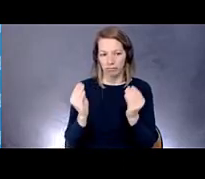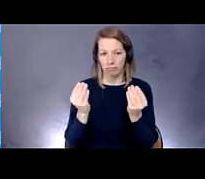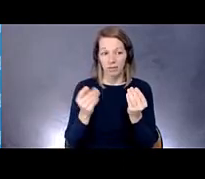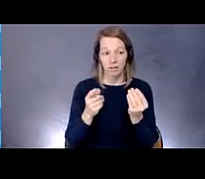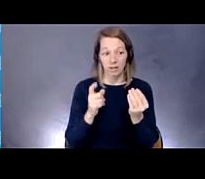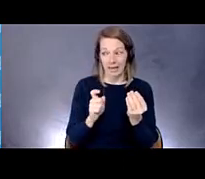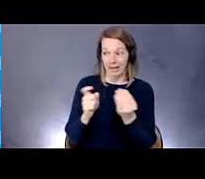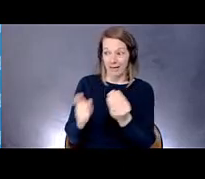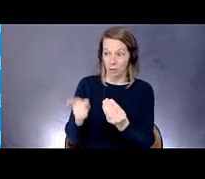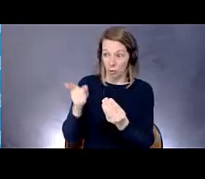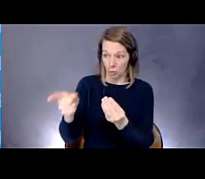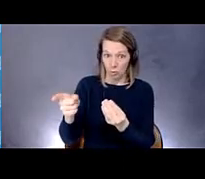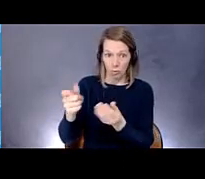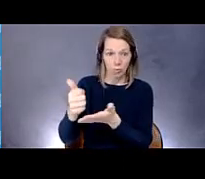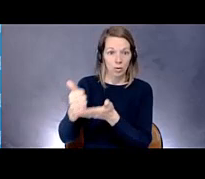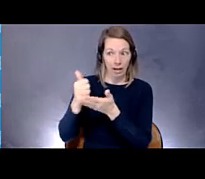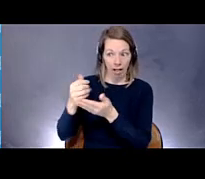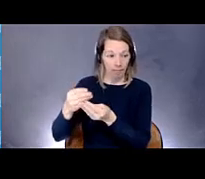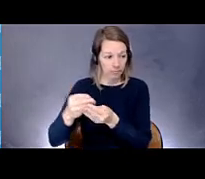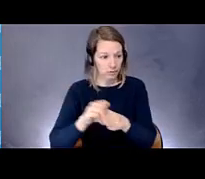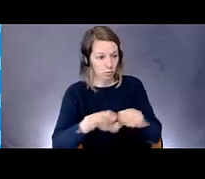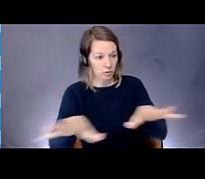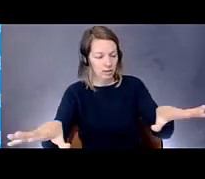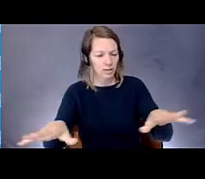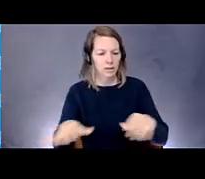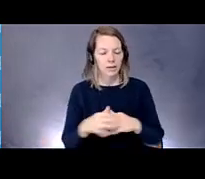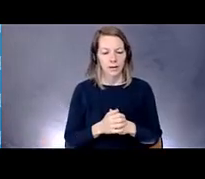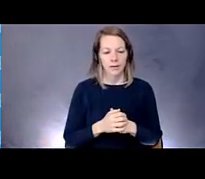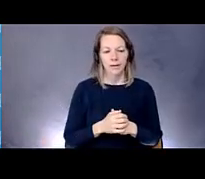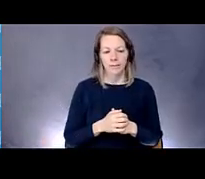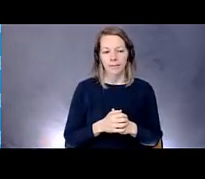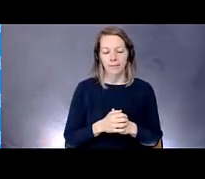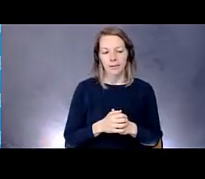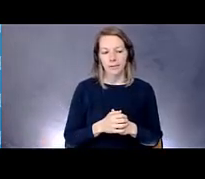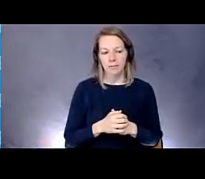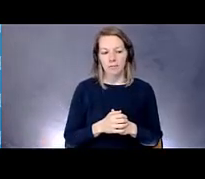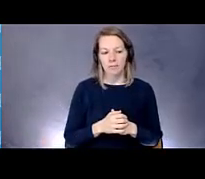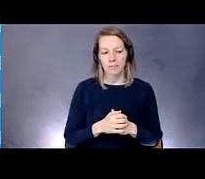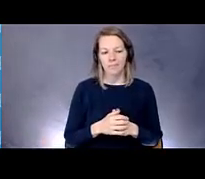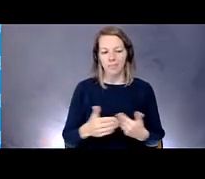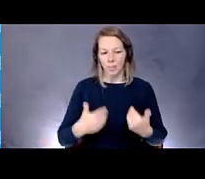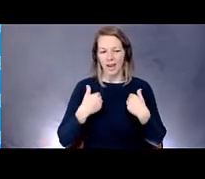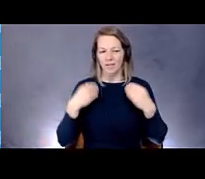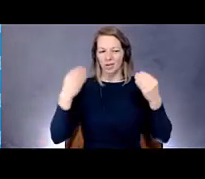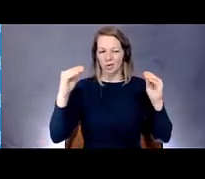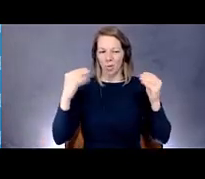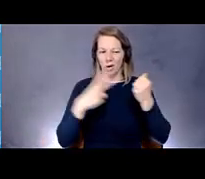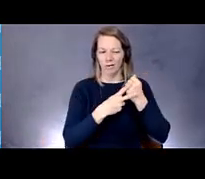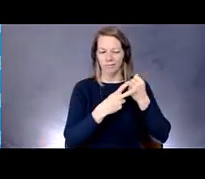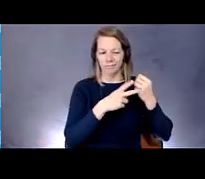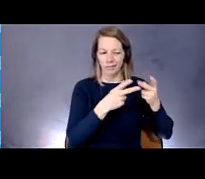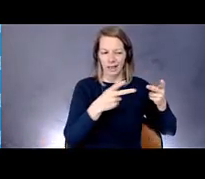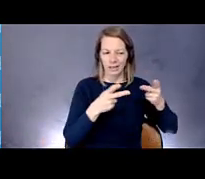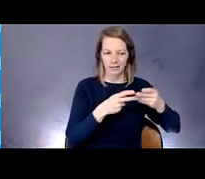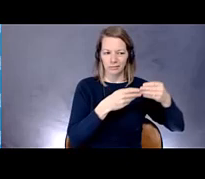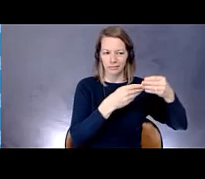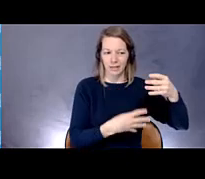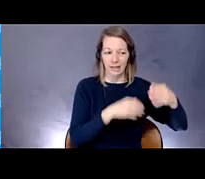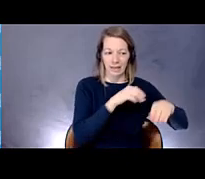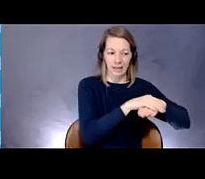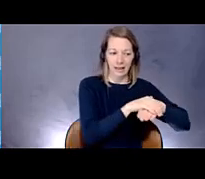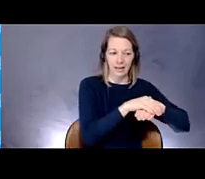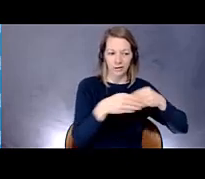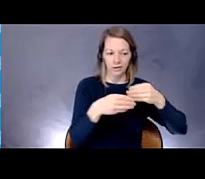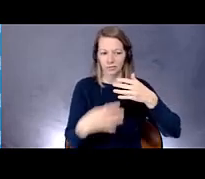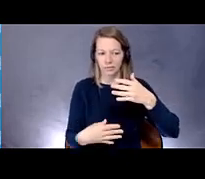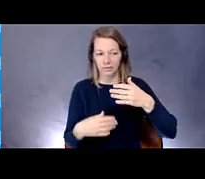you to receive. We have a store that has resources in both English and Spanish that are free to you.